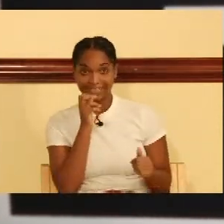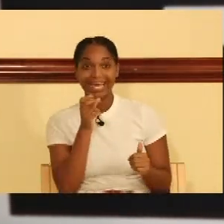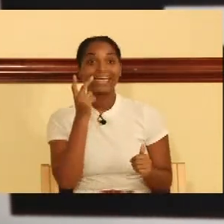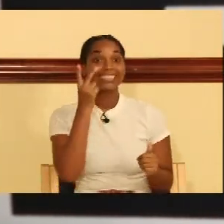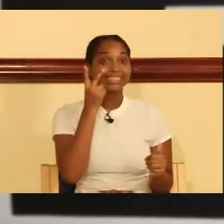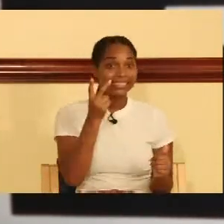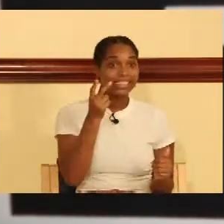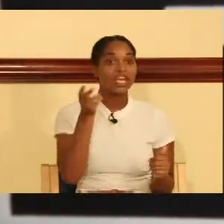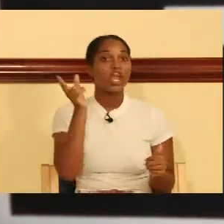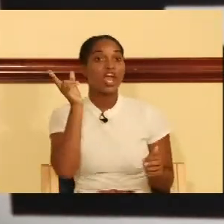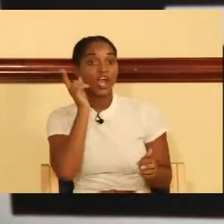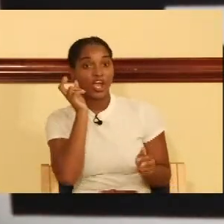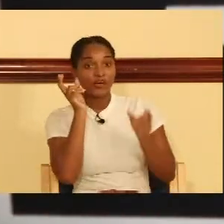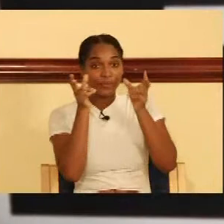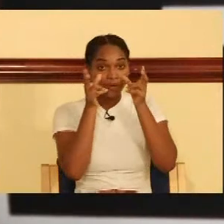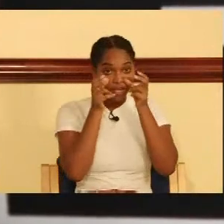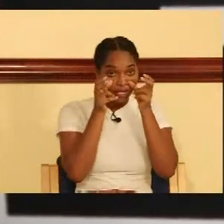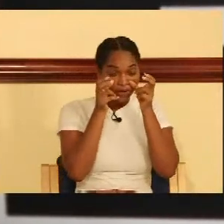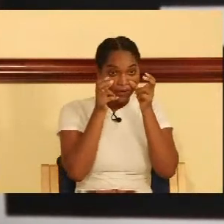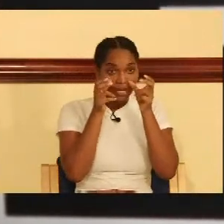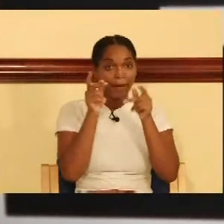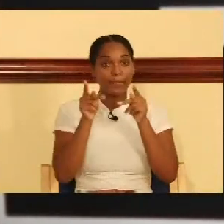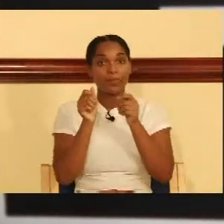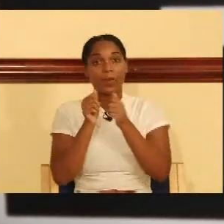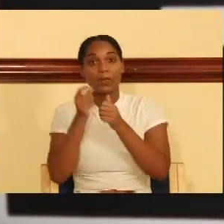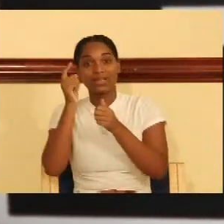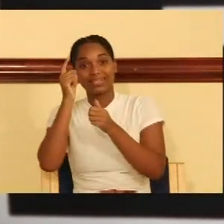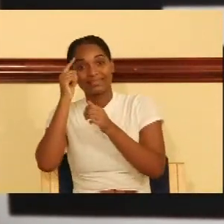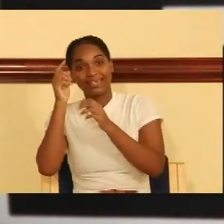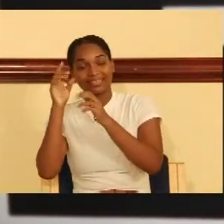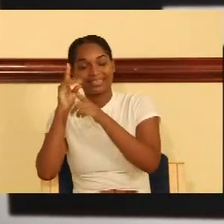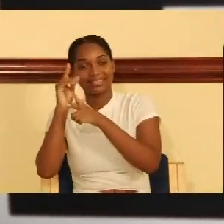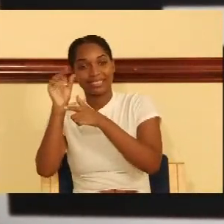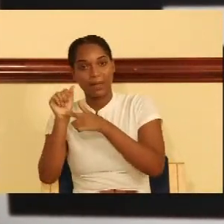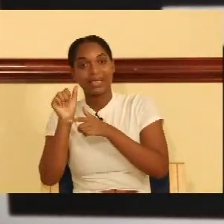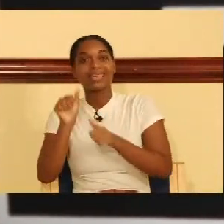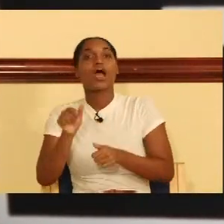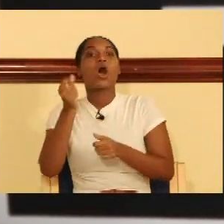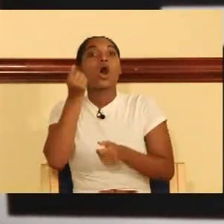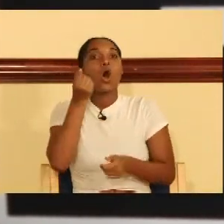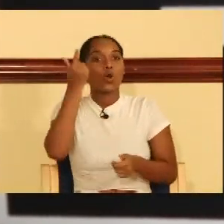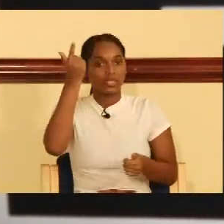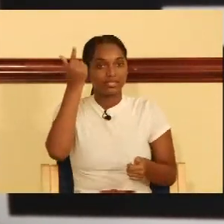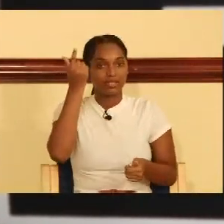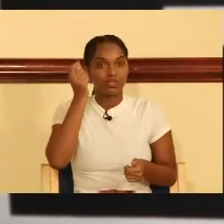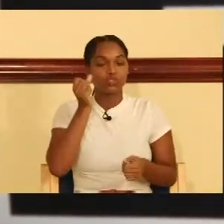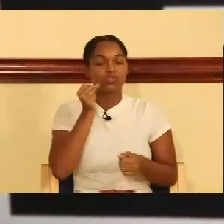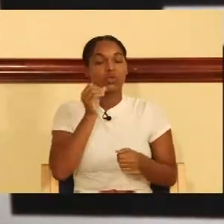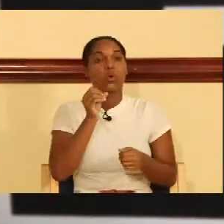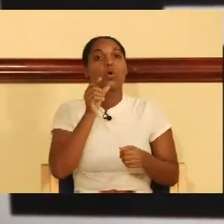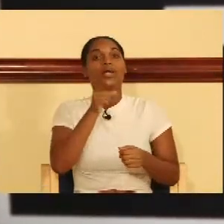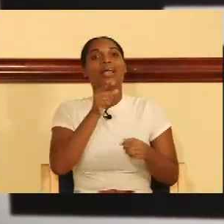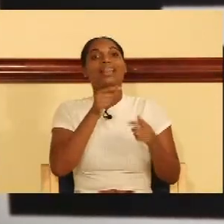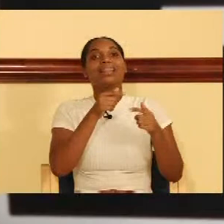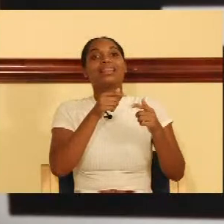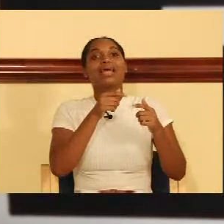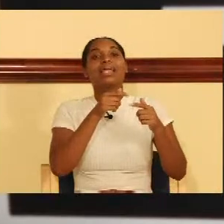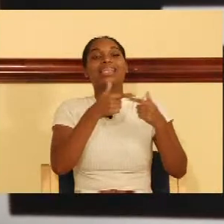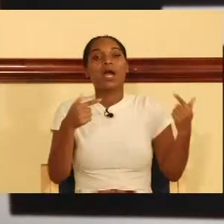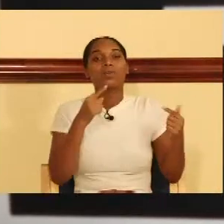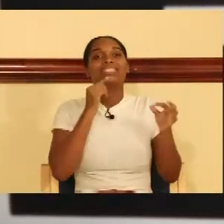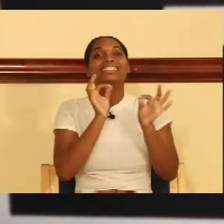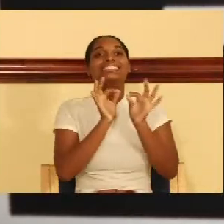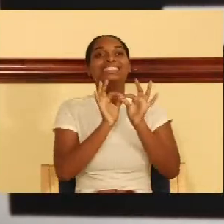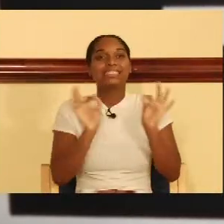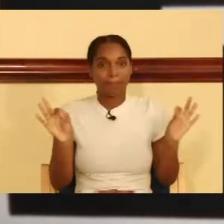and hear, and persons with intellectual disabilities can understand. So the language is simple. So whenever we're